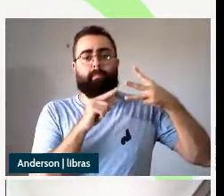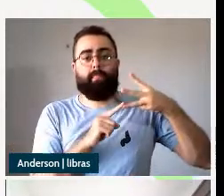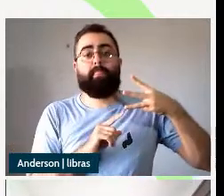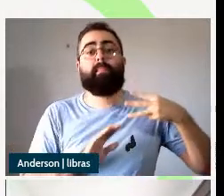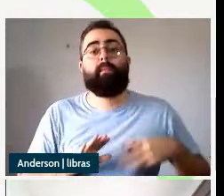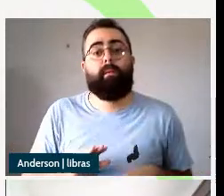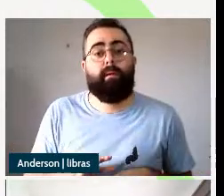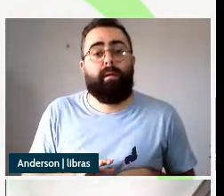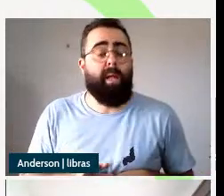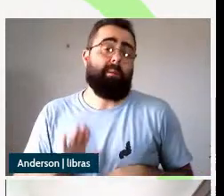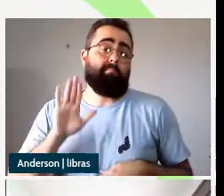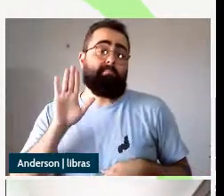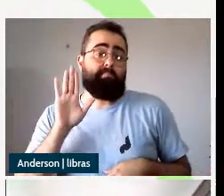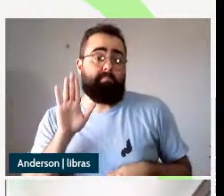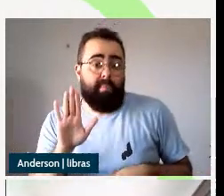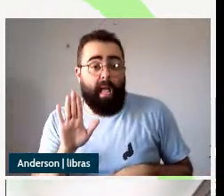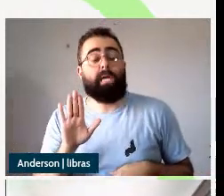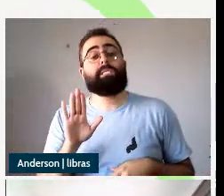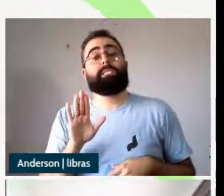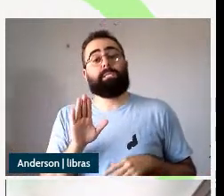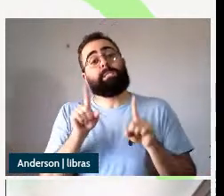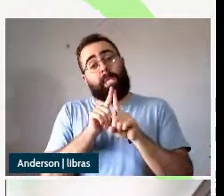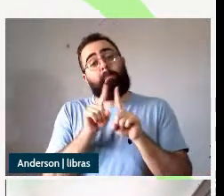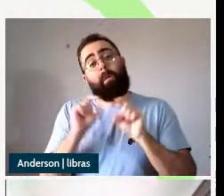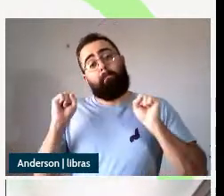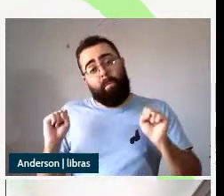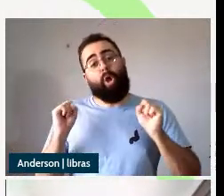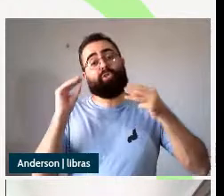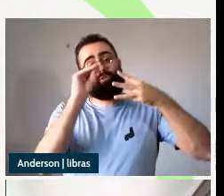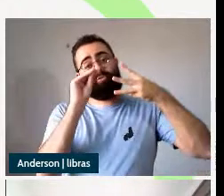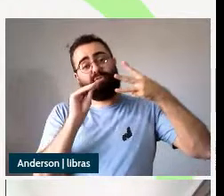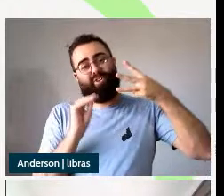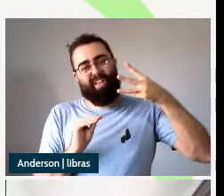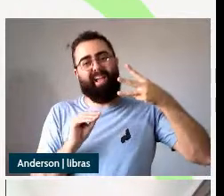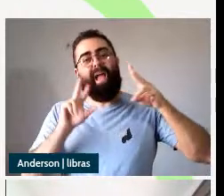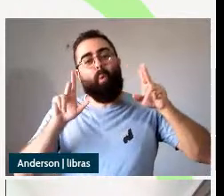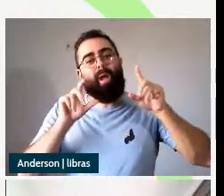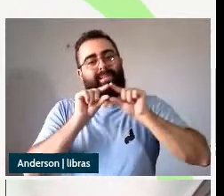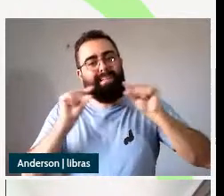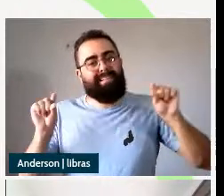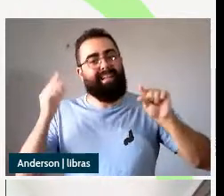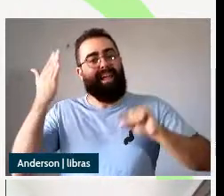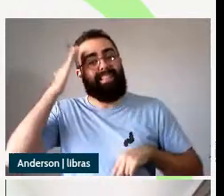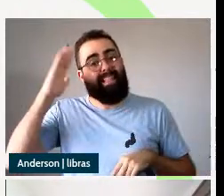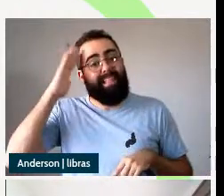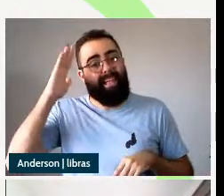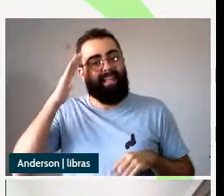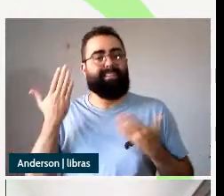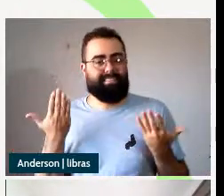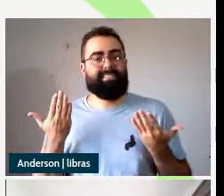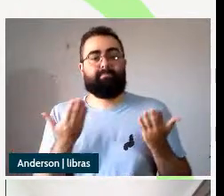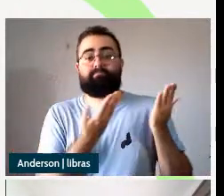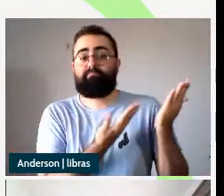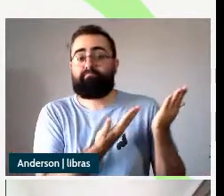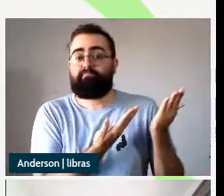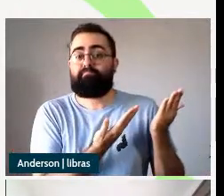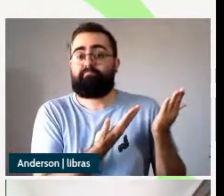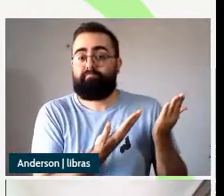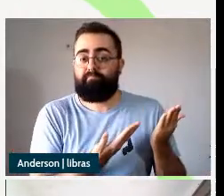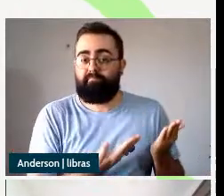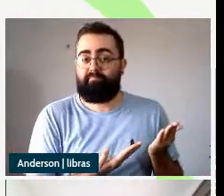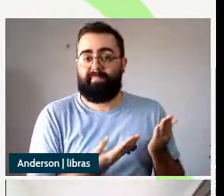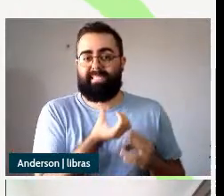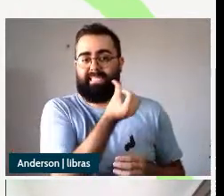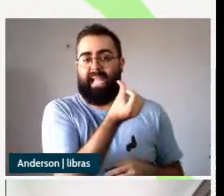be available, and for them to be understandable. And this is something that nowadays, we can, in some sort of way,